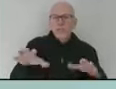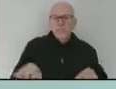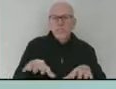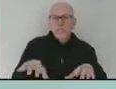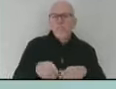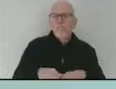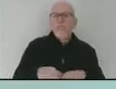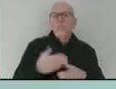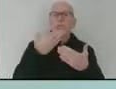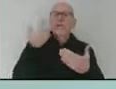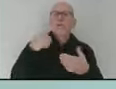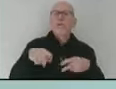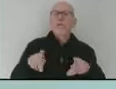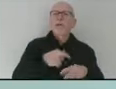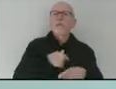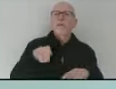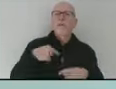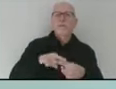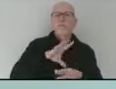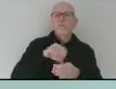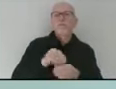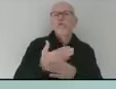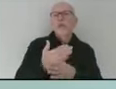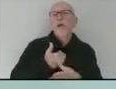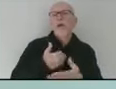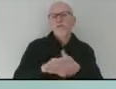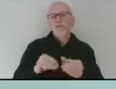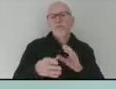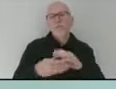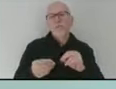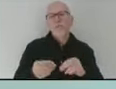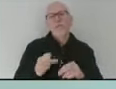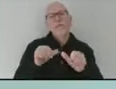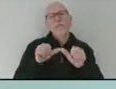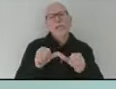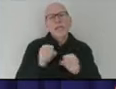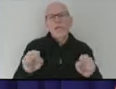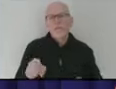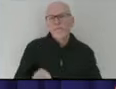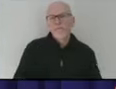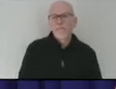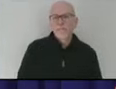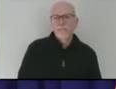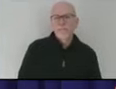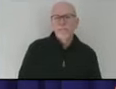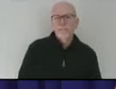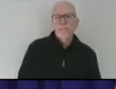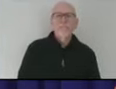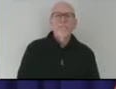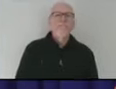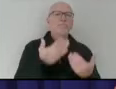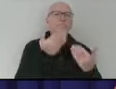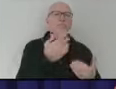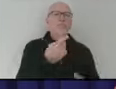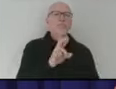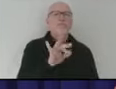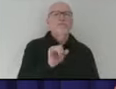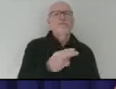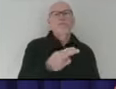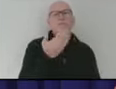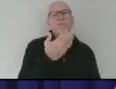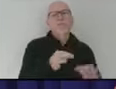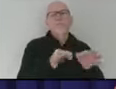for allowing Schneck Medical Center to share our story, and please stay safe. Thank you, Dr. Fish. Extremely well